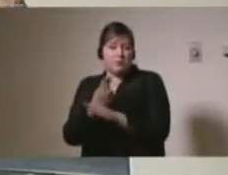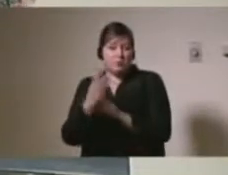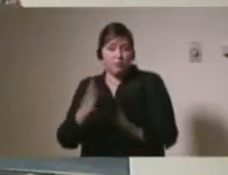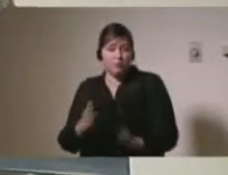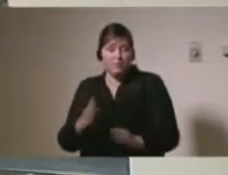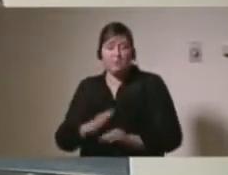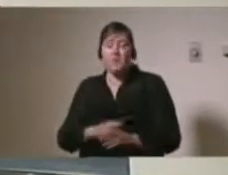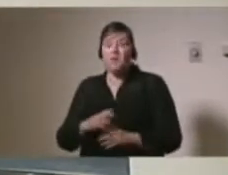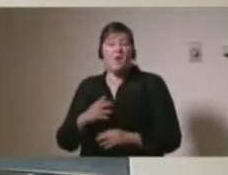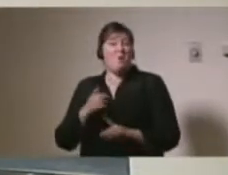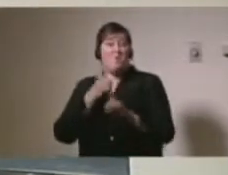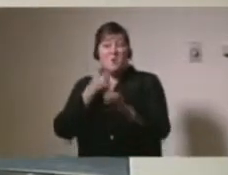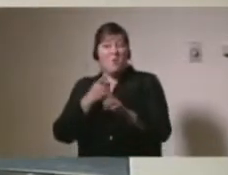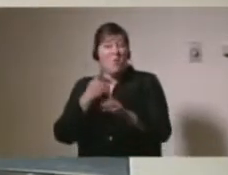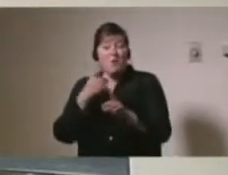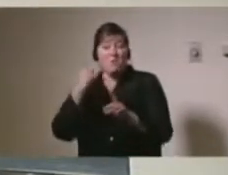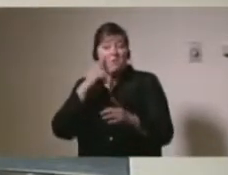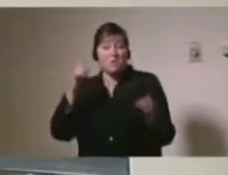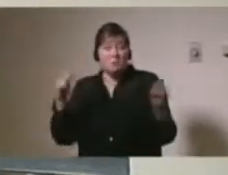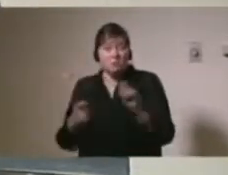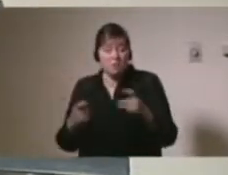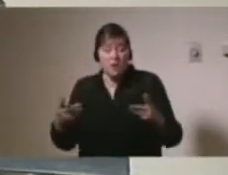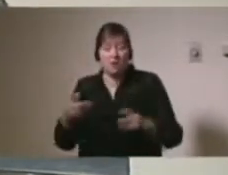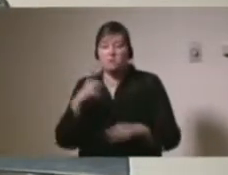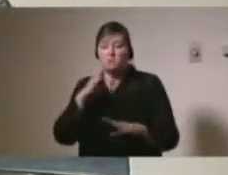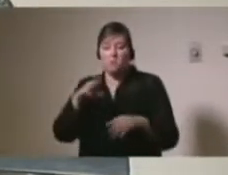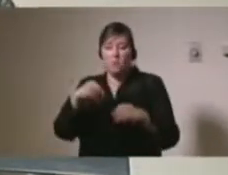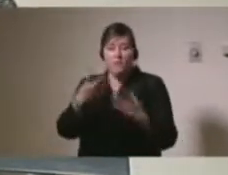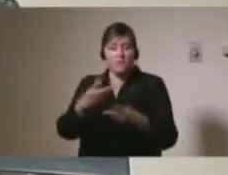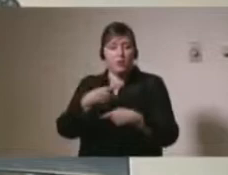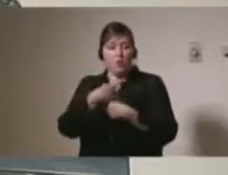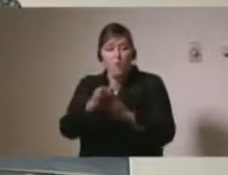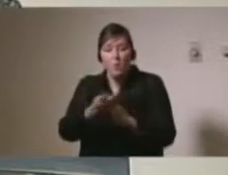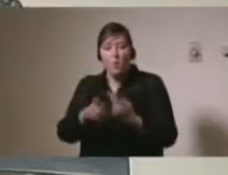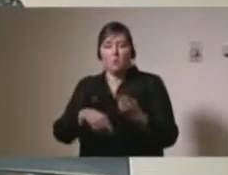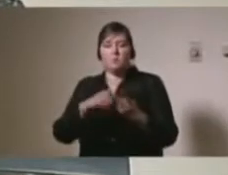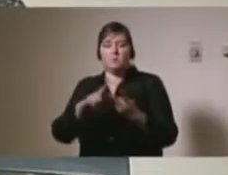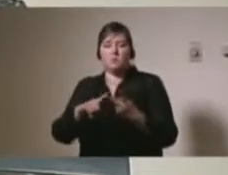more loans and do some risk management.